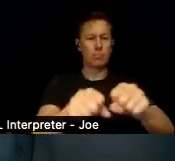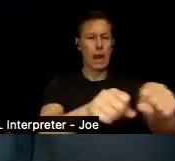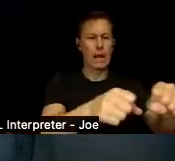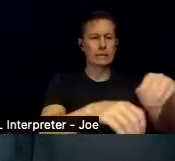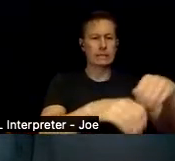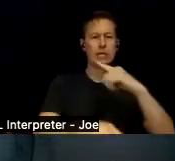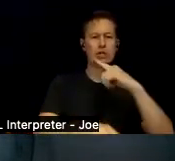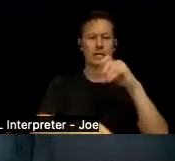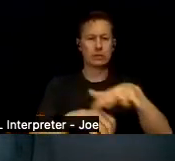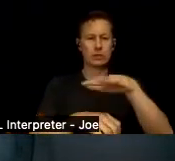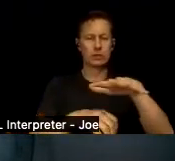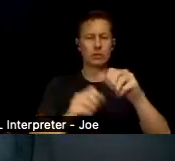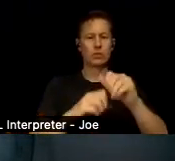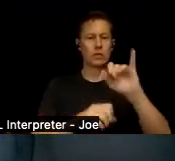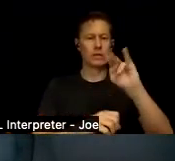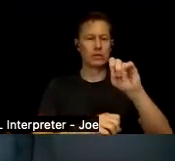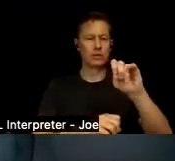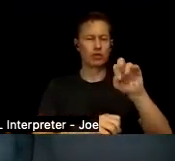an interferogram.